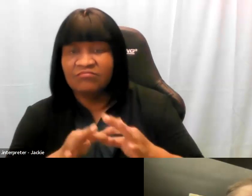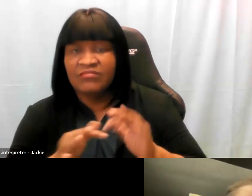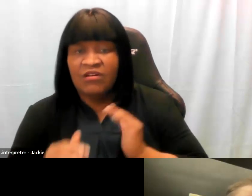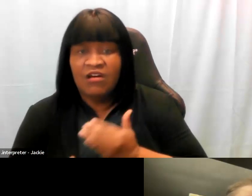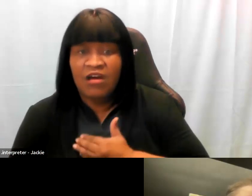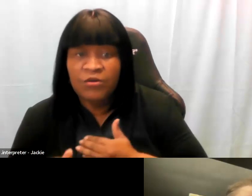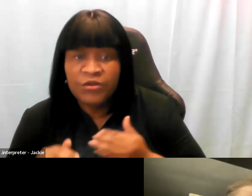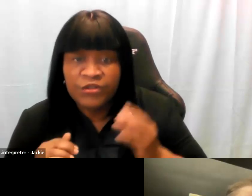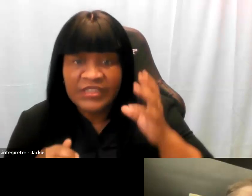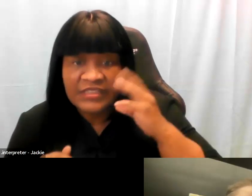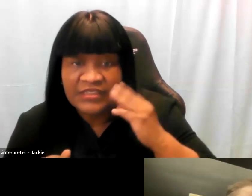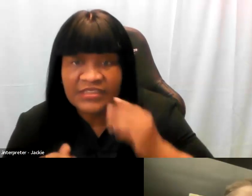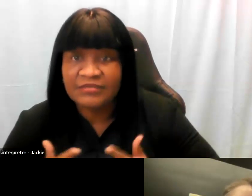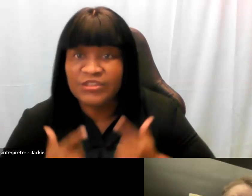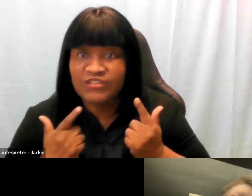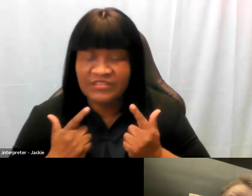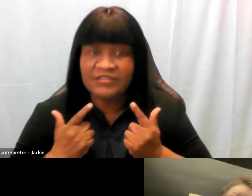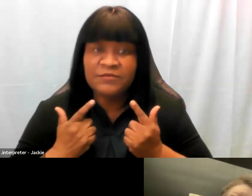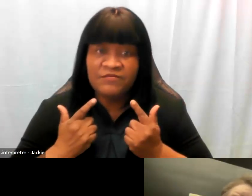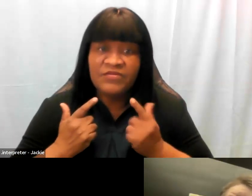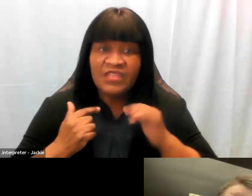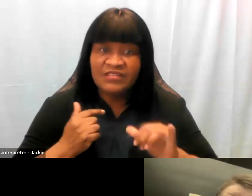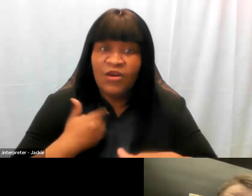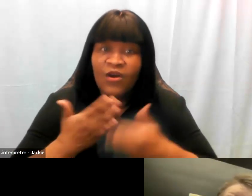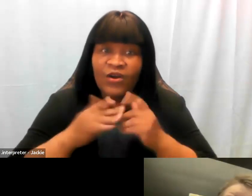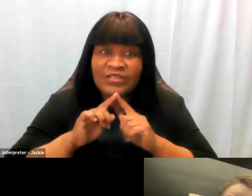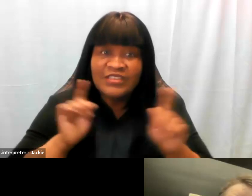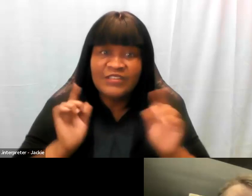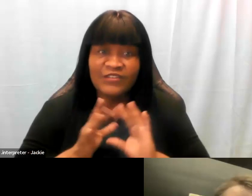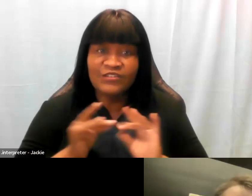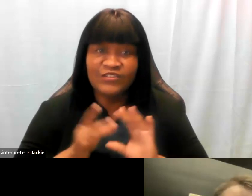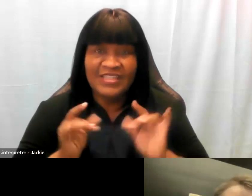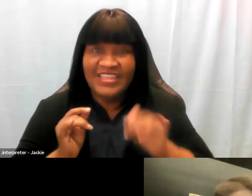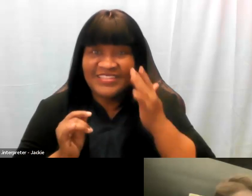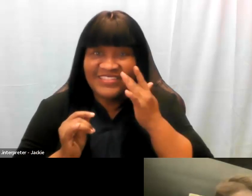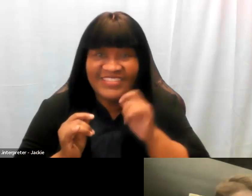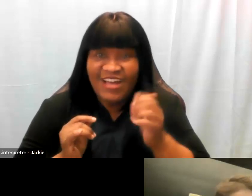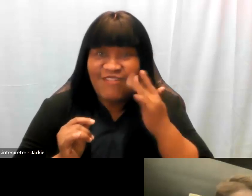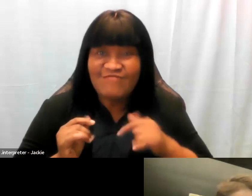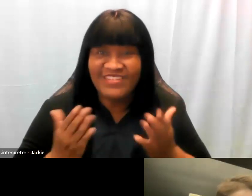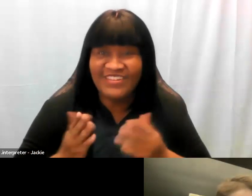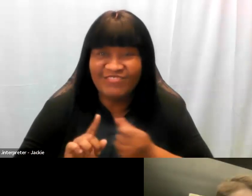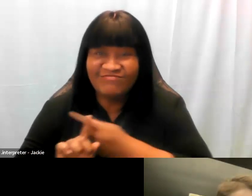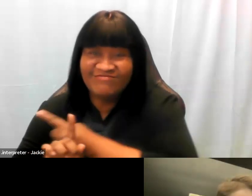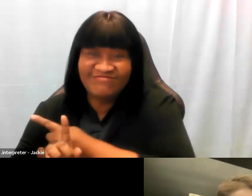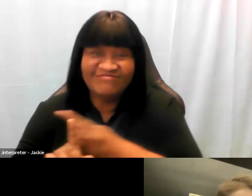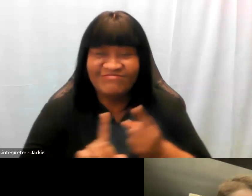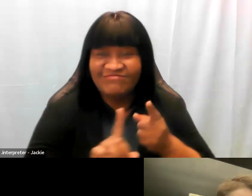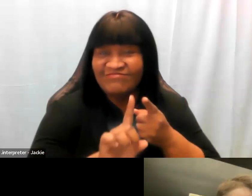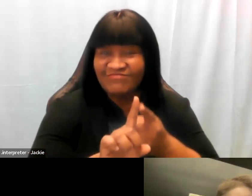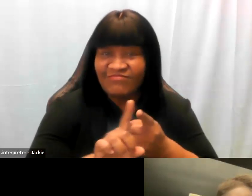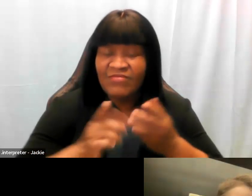here. So yeah, it's a whole different story. That's not even why I'm here. Why I'm here,